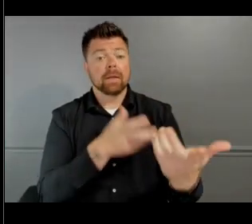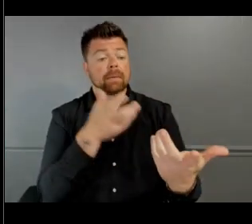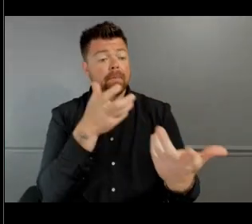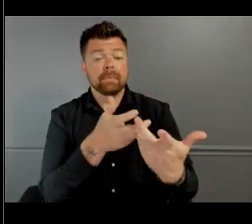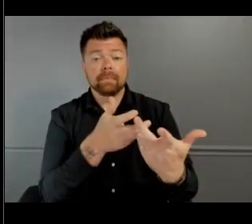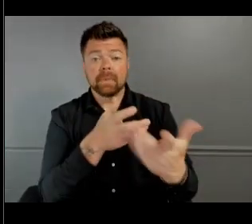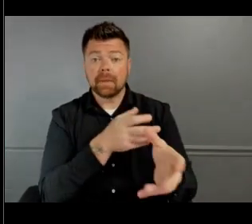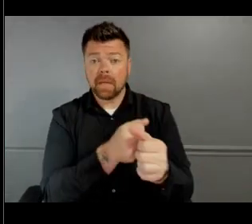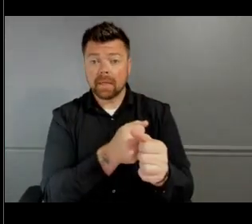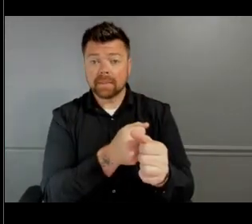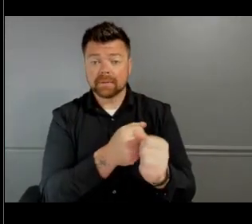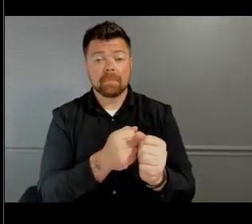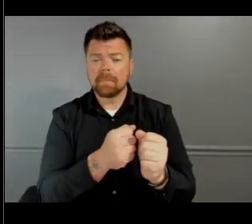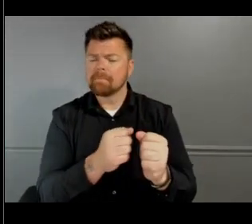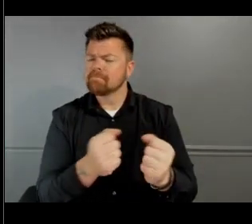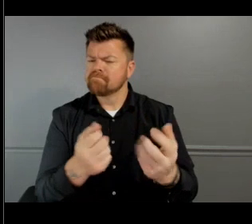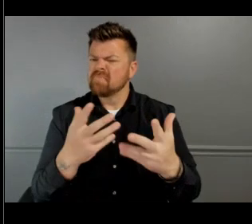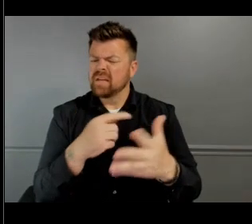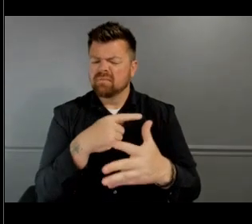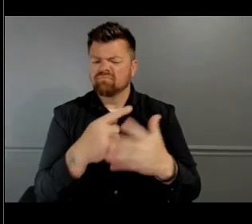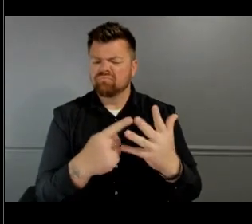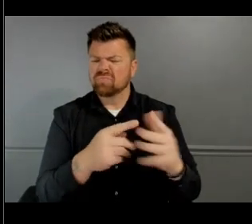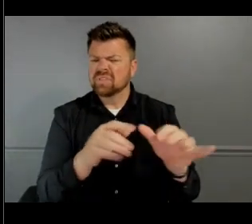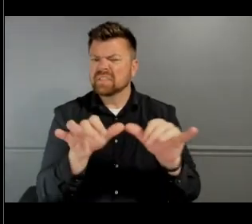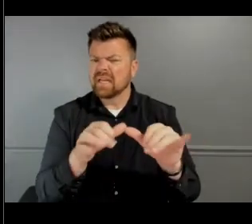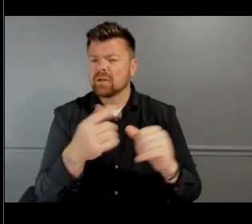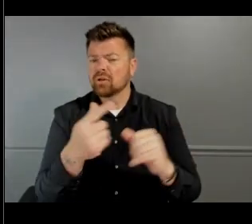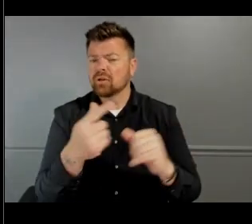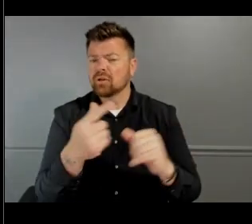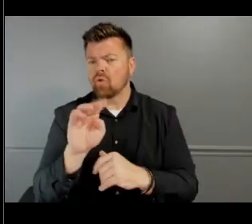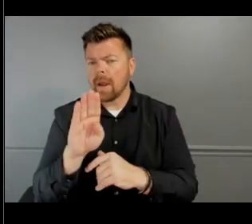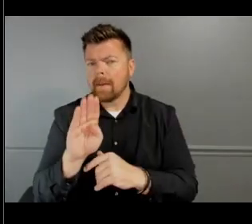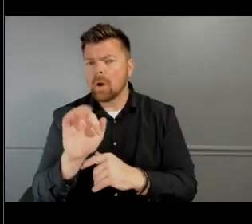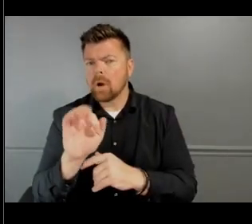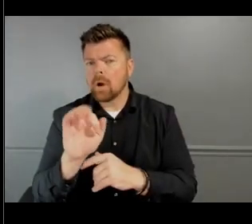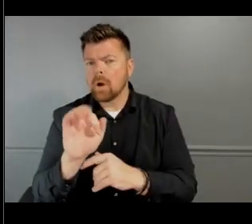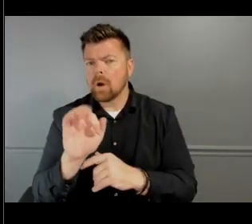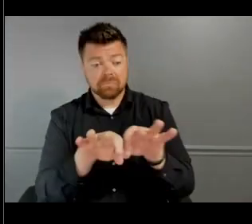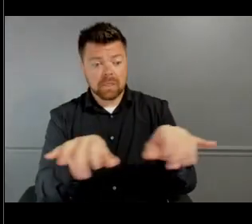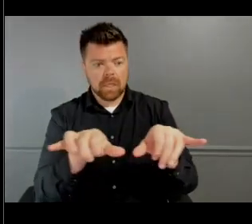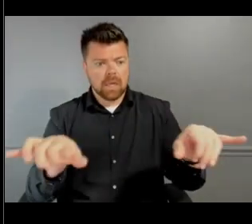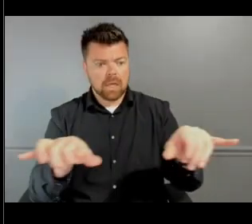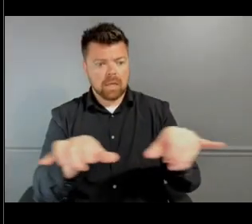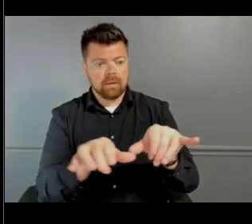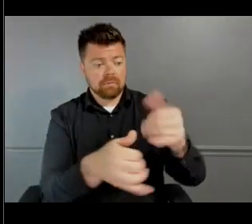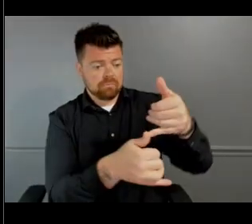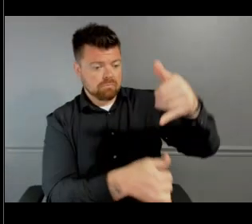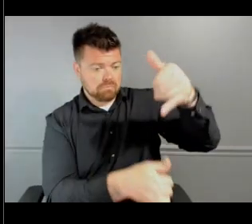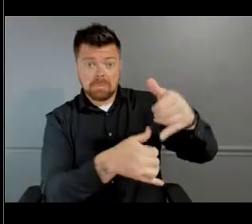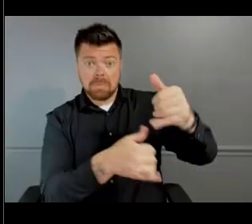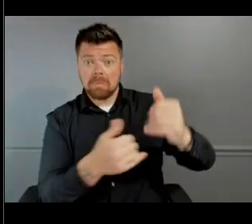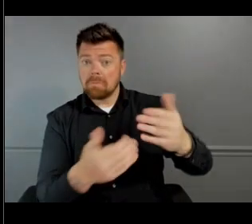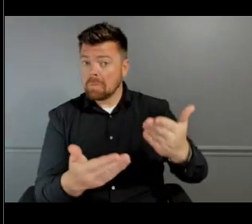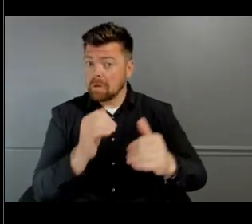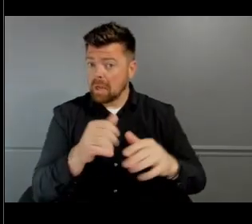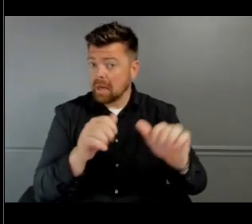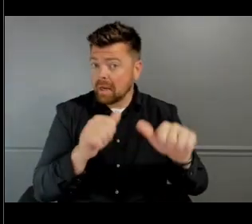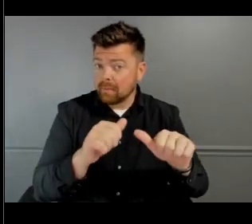compliance, many standard grab bar lengths may not be able to be